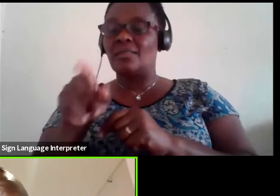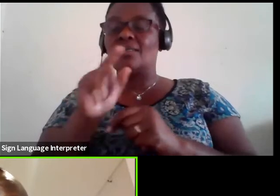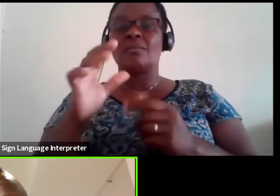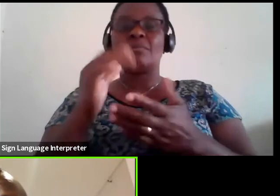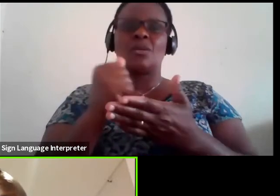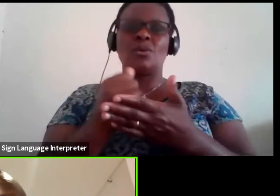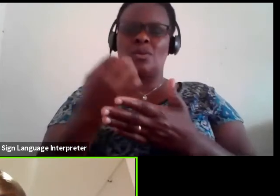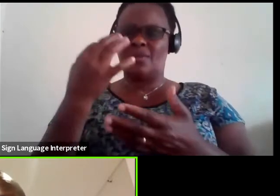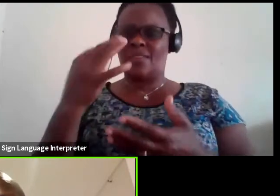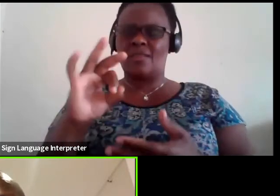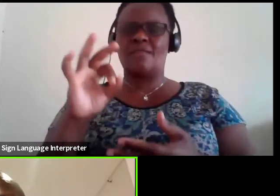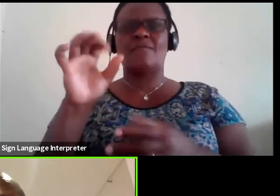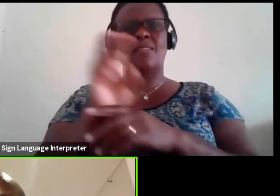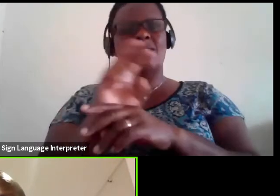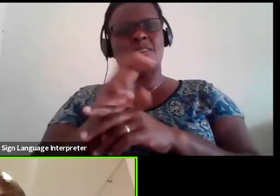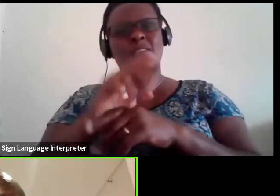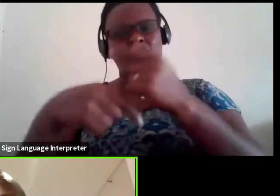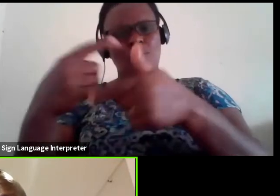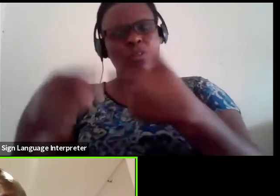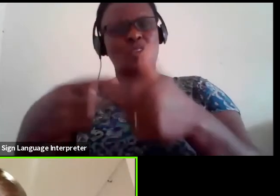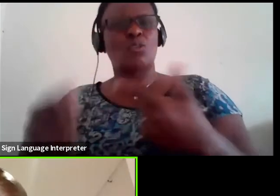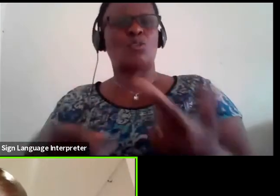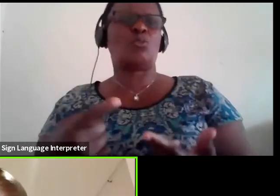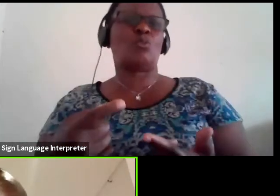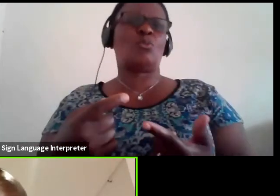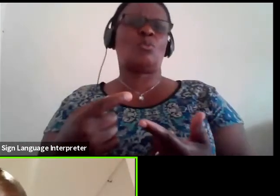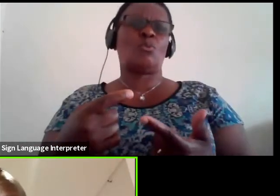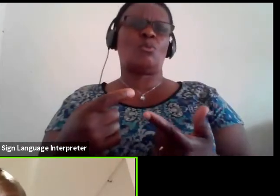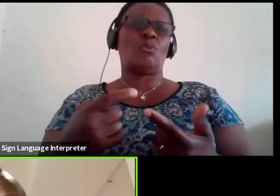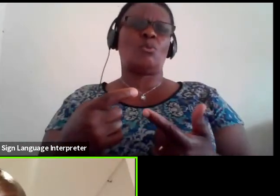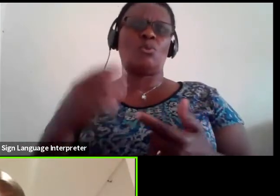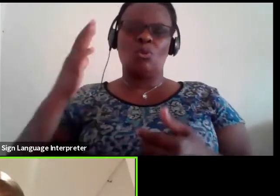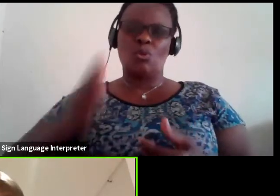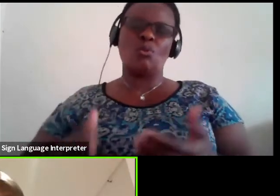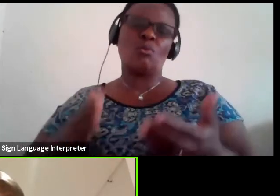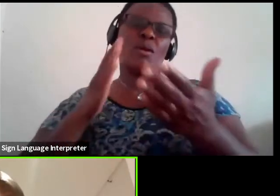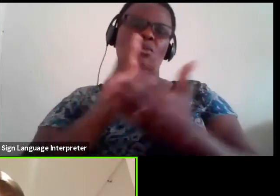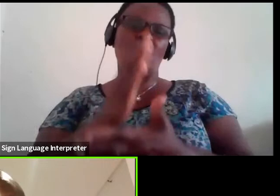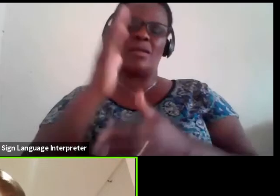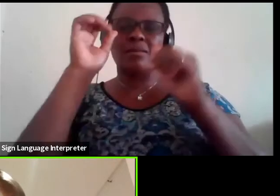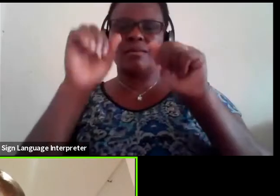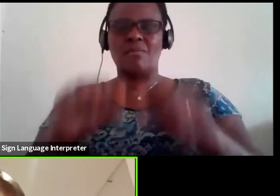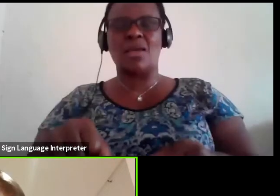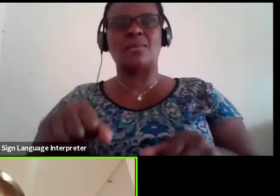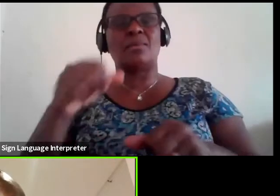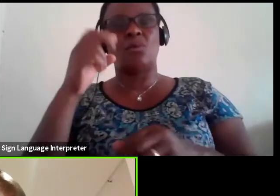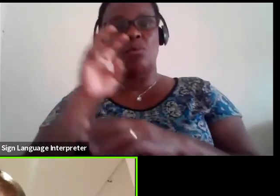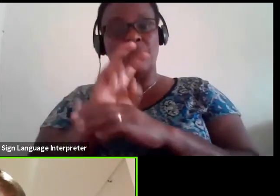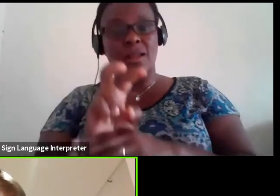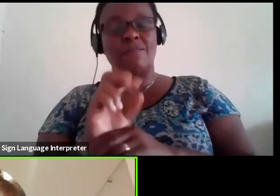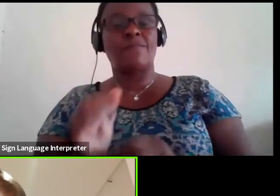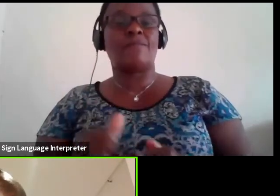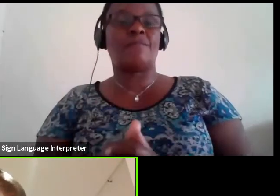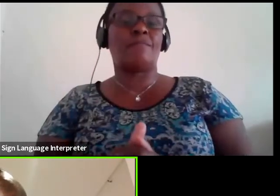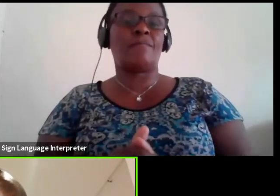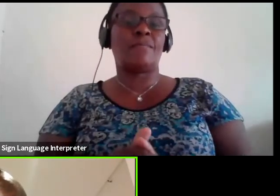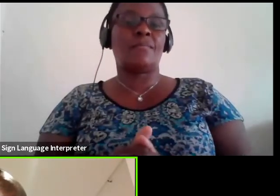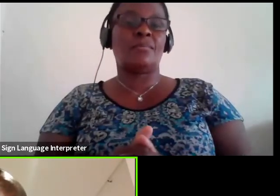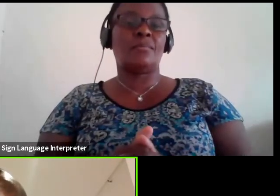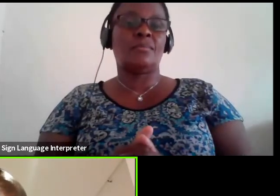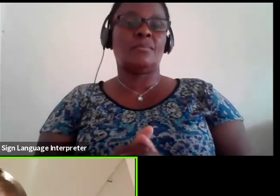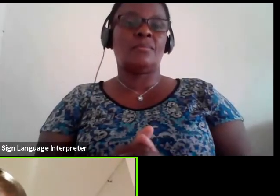be pervasive, so long as human rights standards are being violated, is important for civil